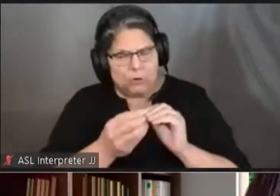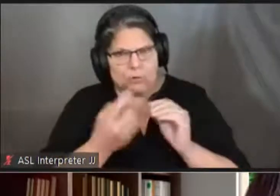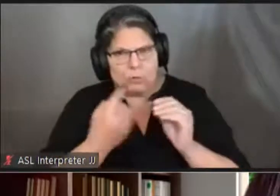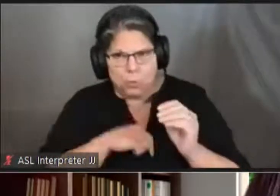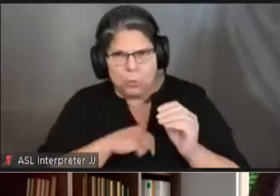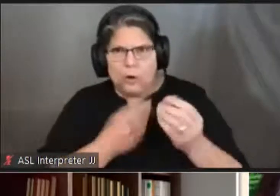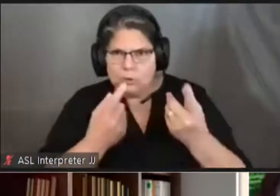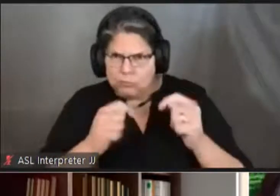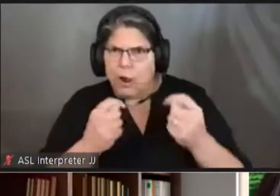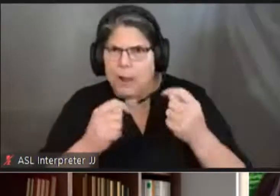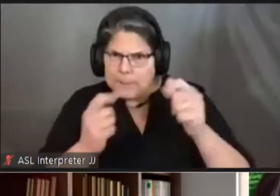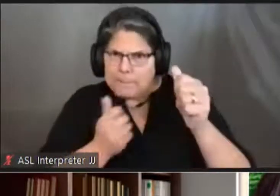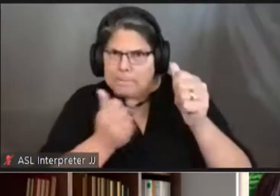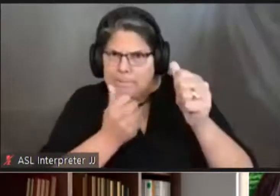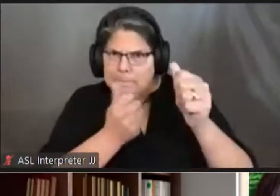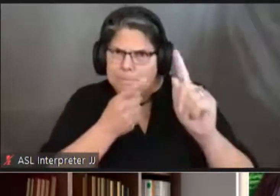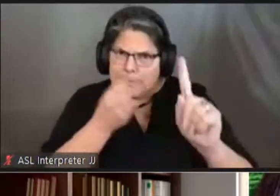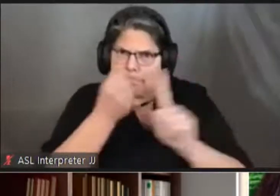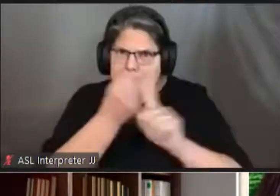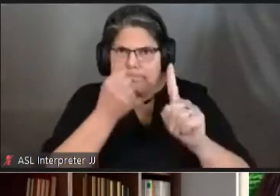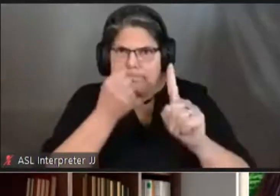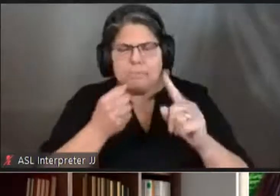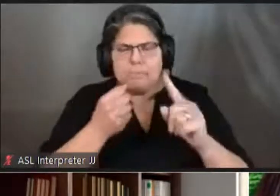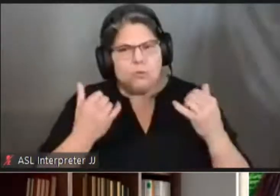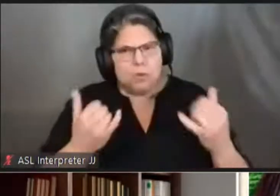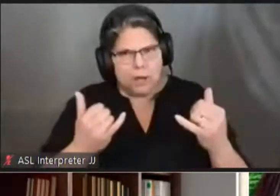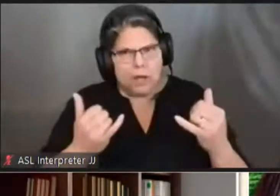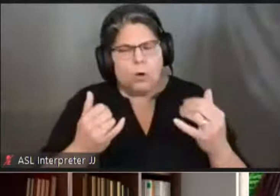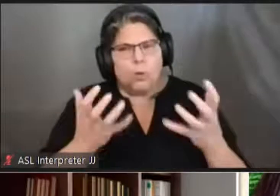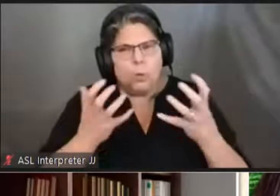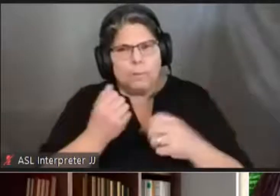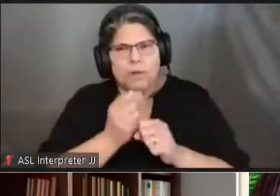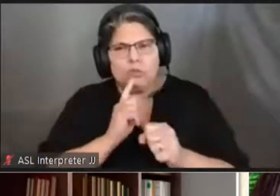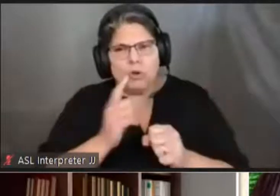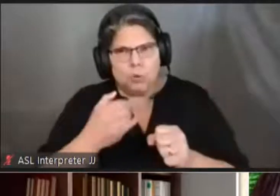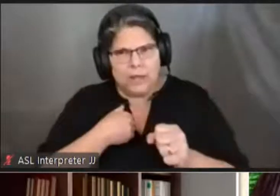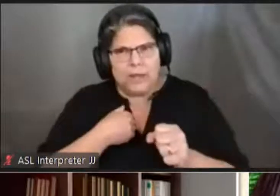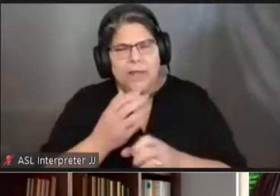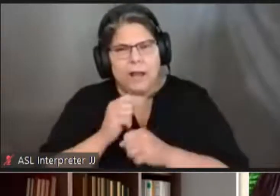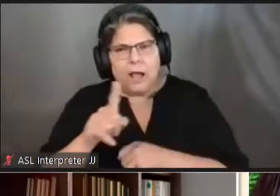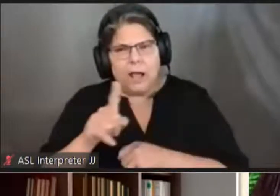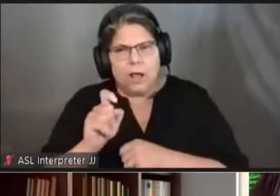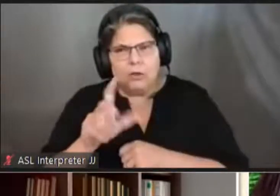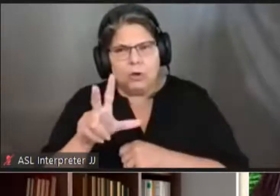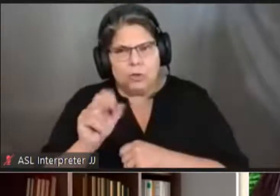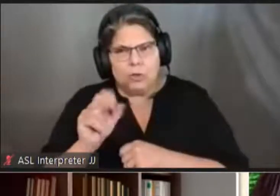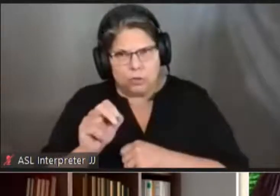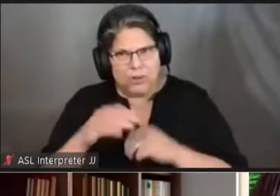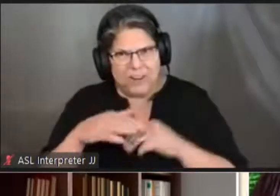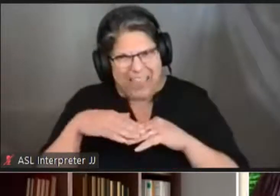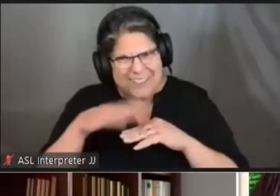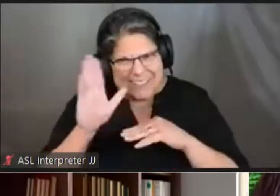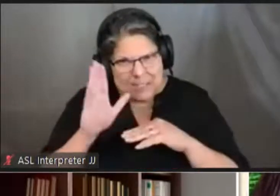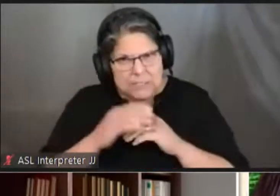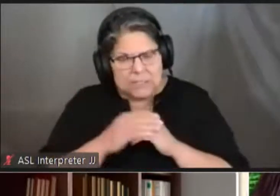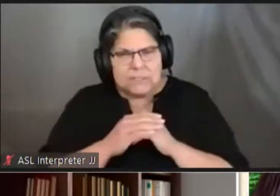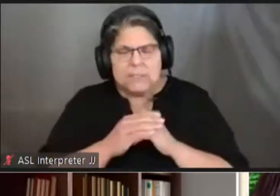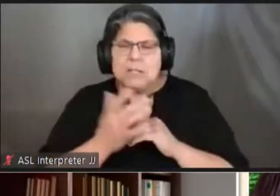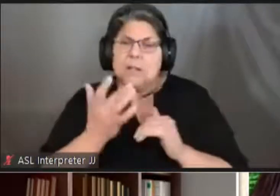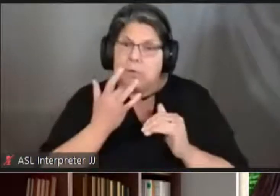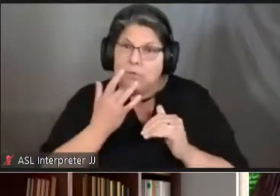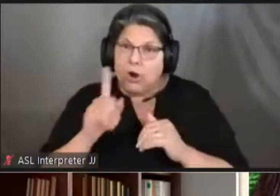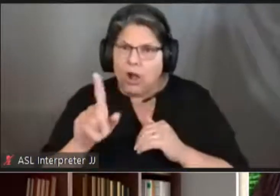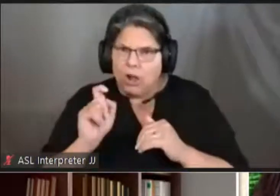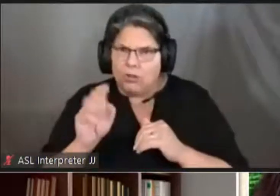to hit. We are currently trying to make sure that we're hitting 130 at least, preferably